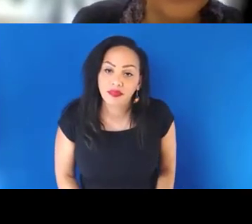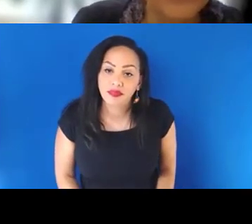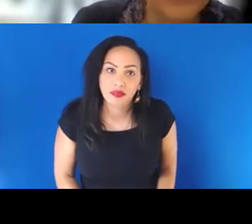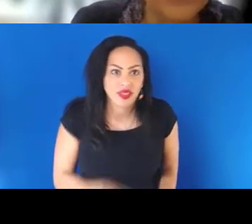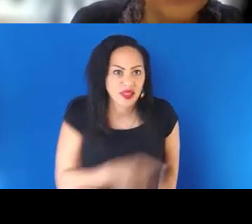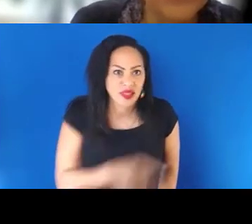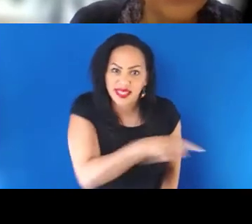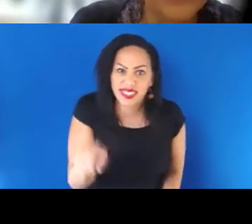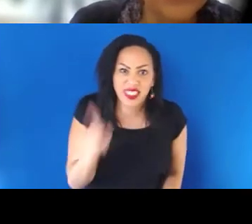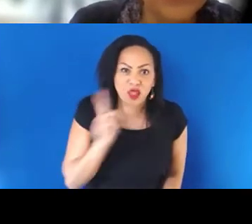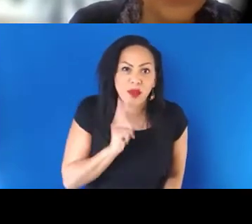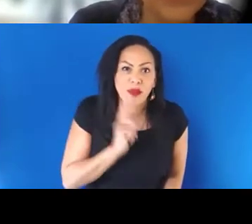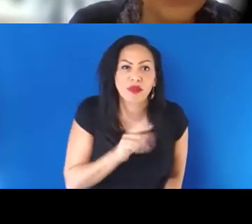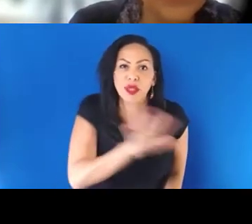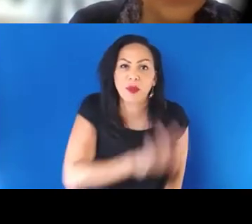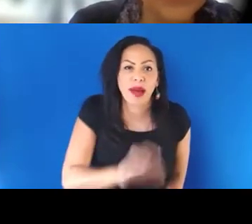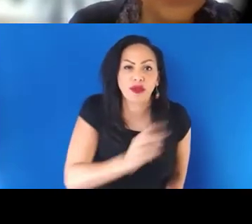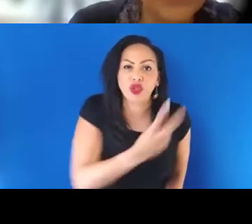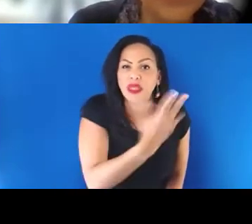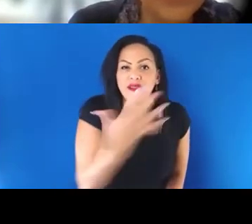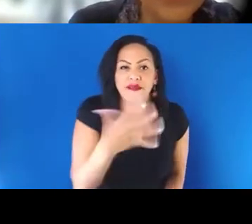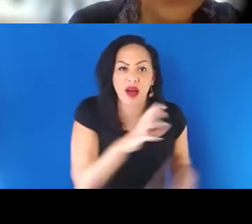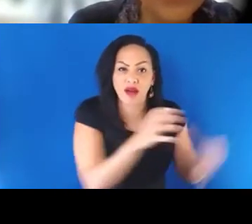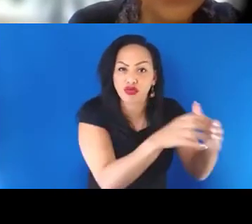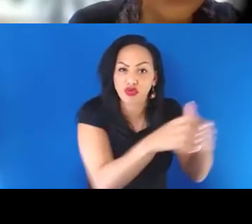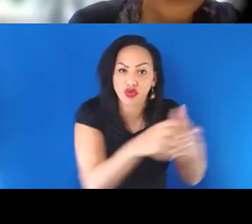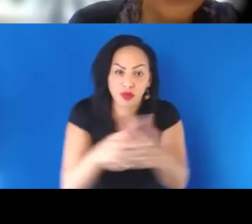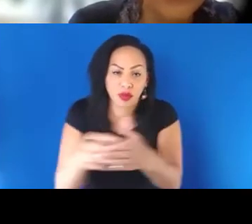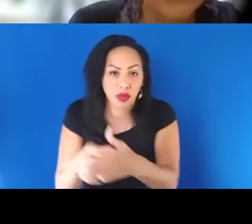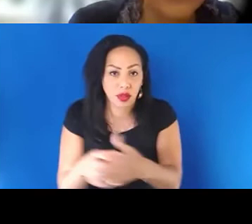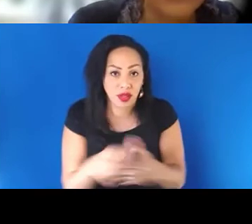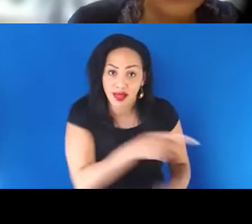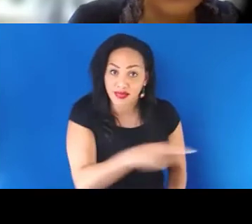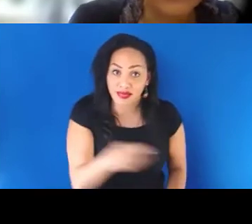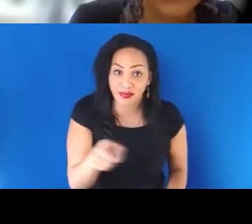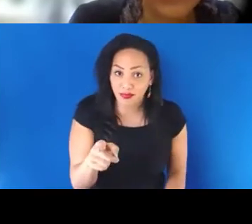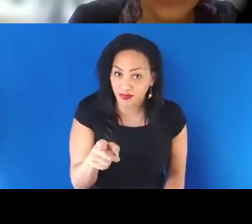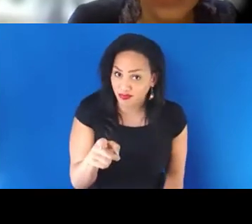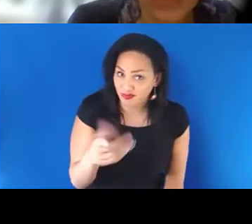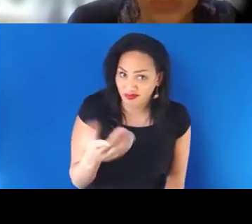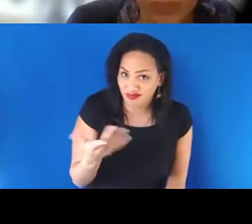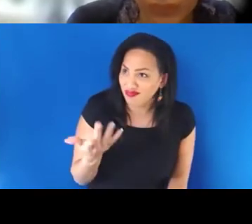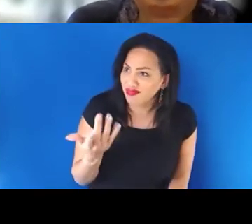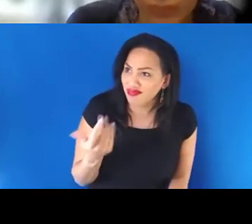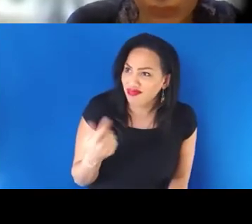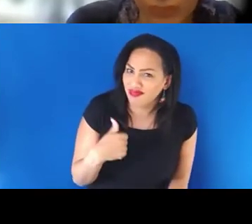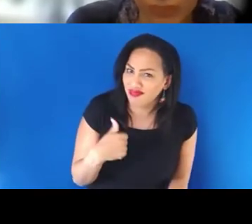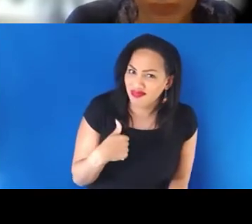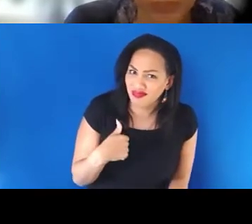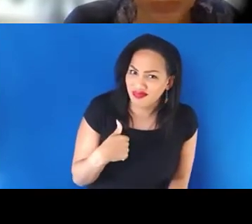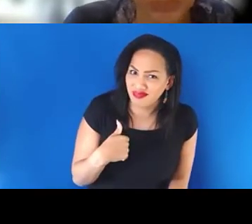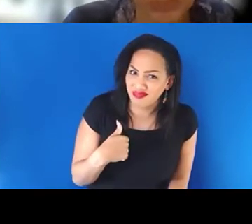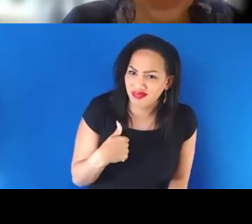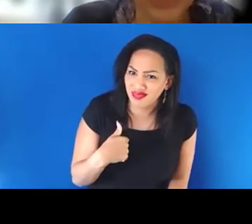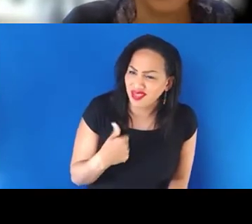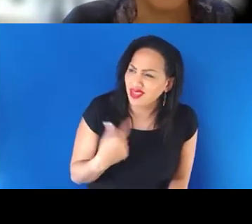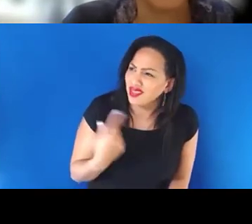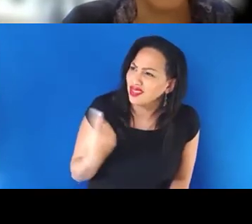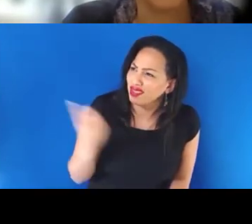groups. And their unanimous thing was, if you give me food, do you think I'm going to give it to one